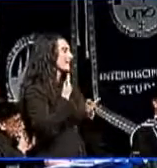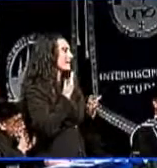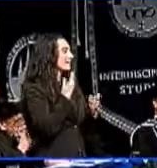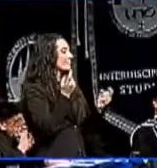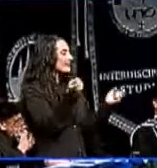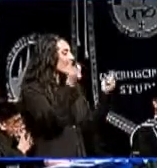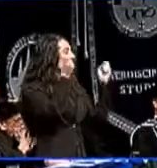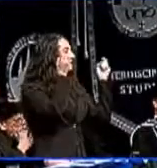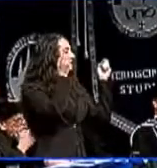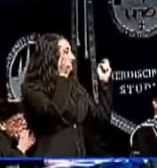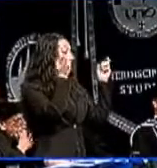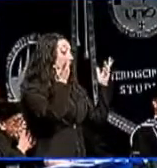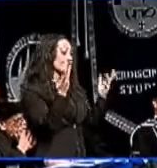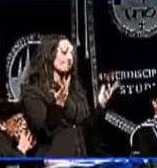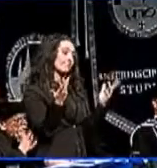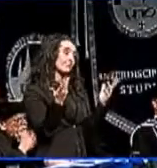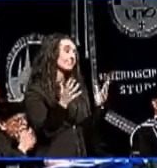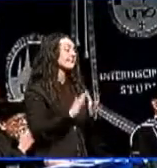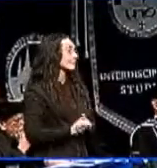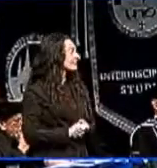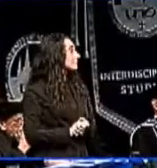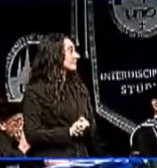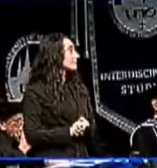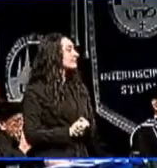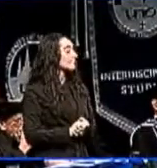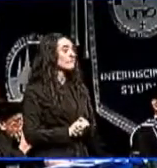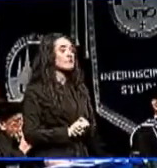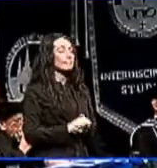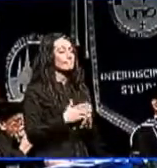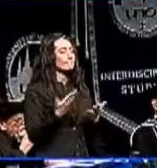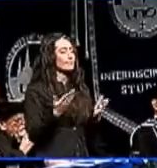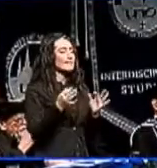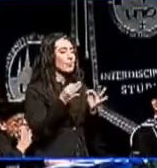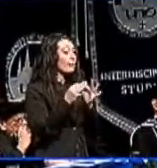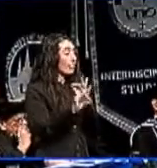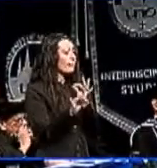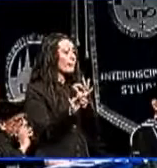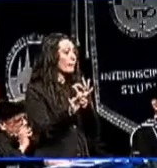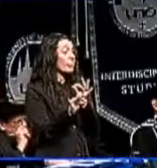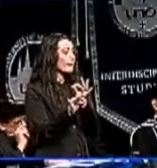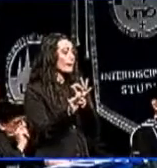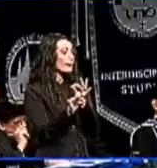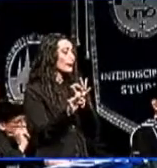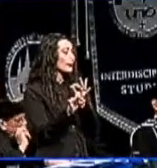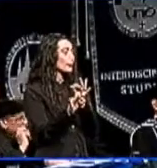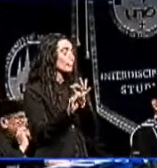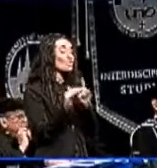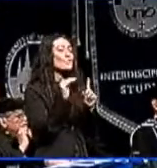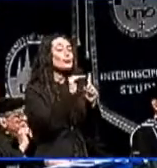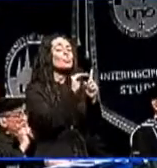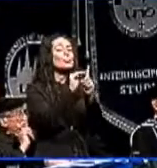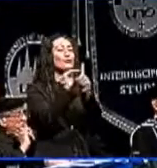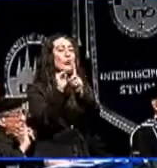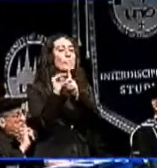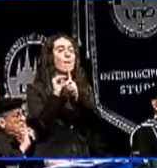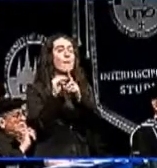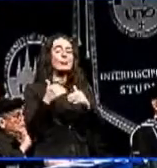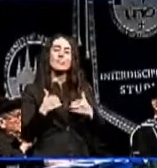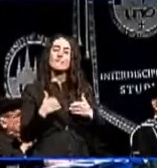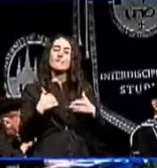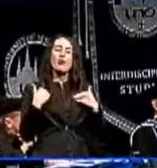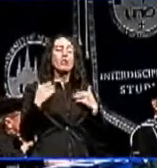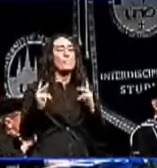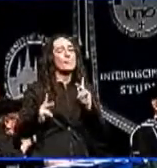celebrate. Well, put simply, it is to remind the young and the not